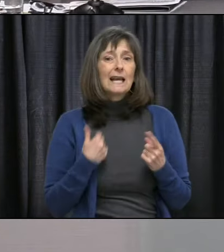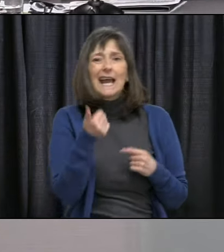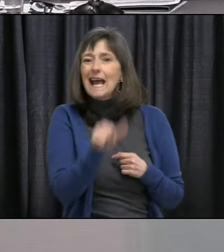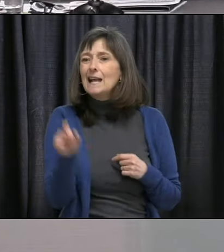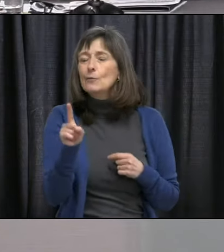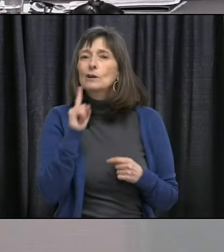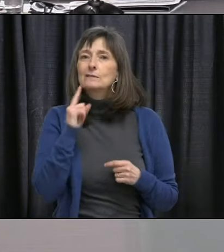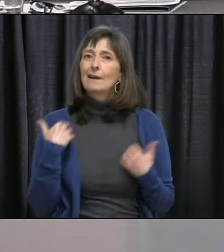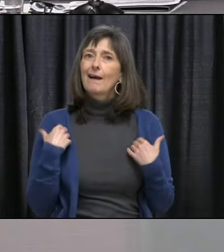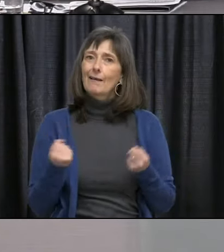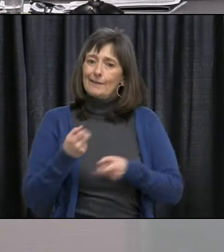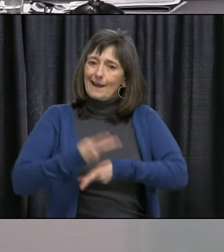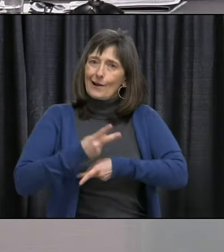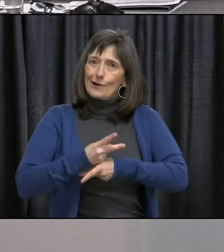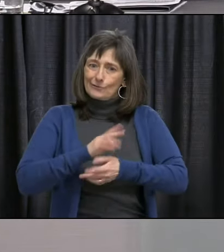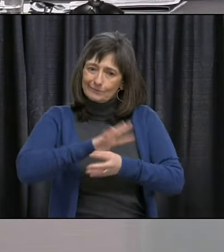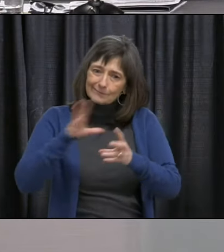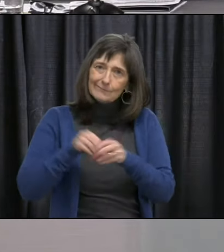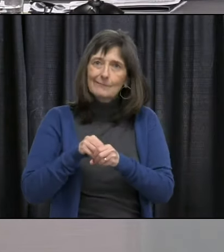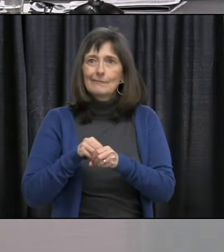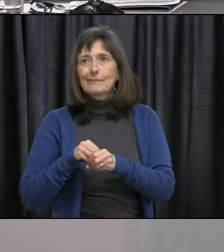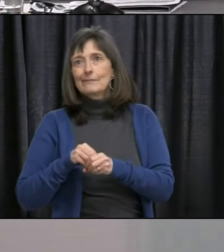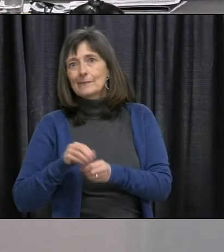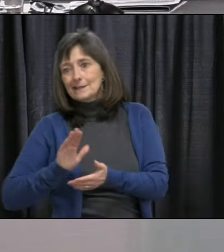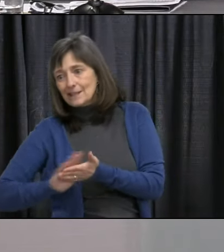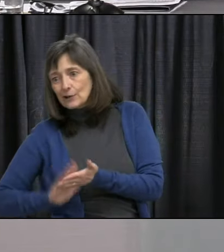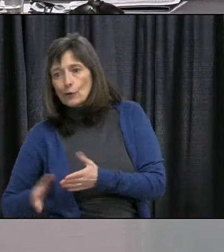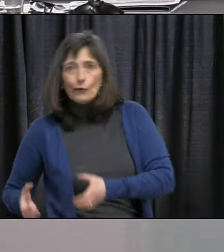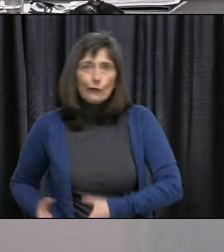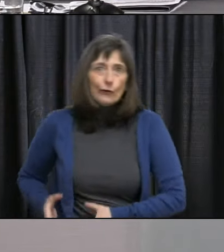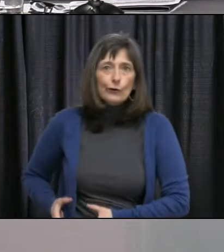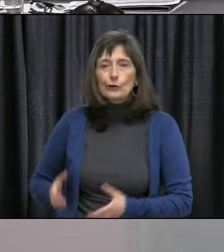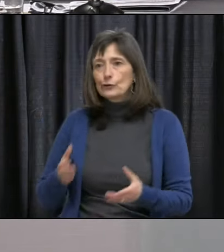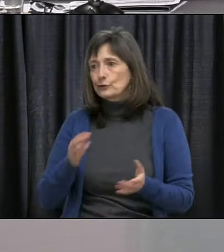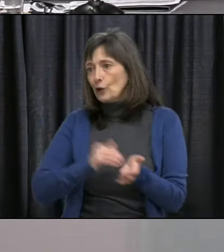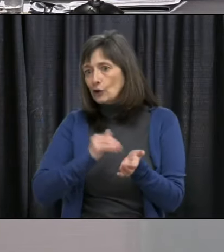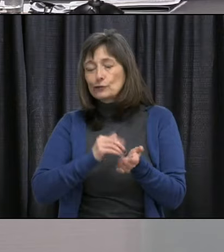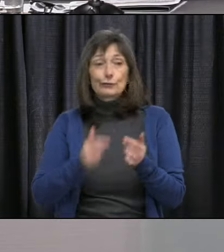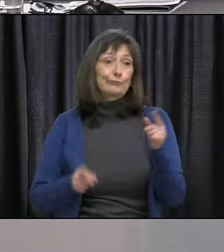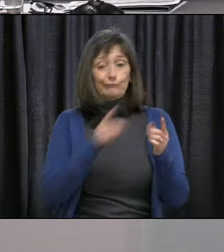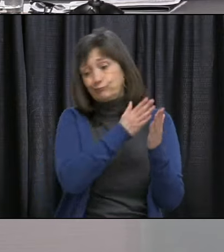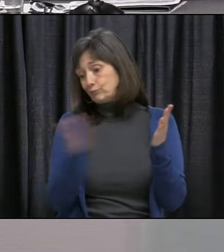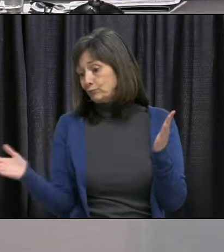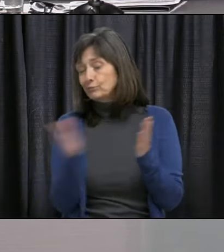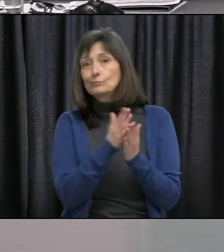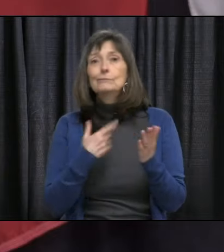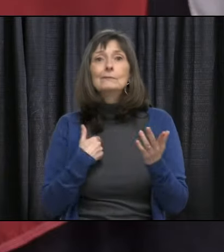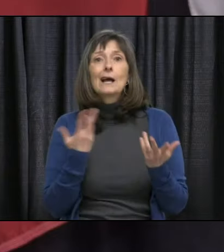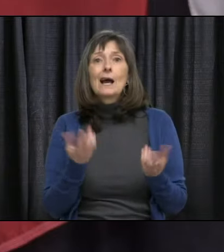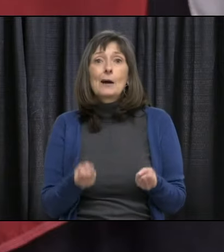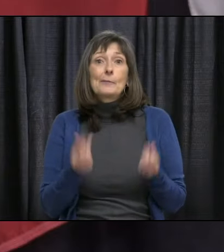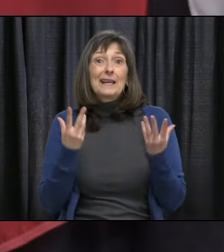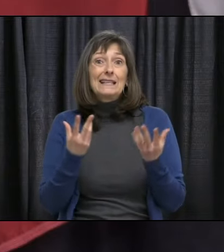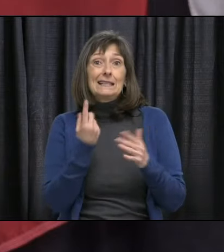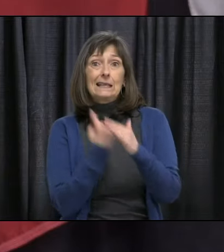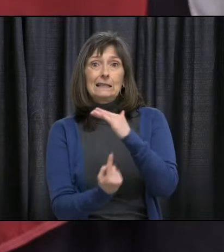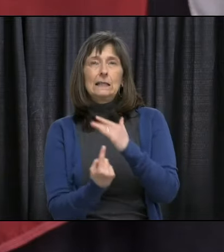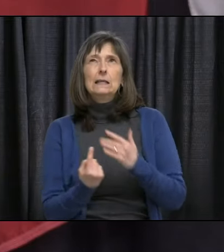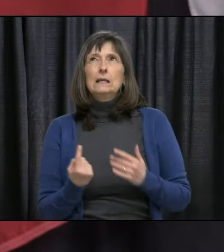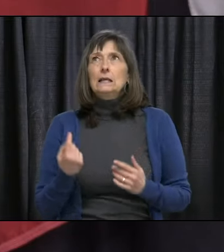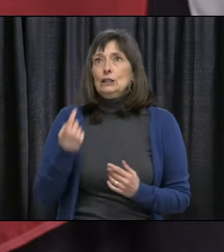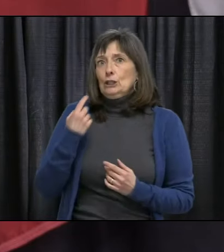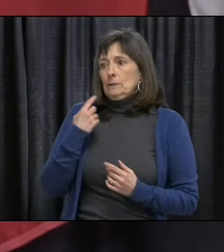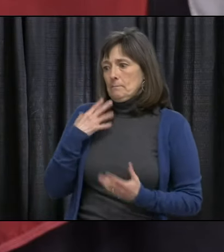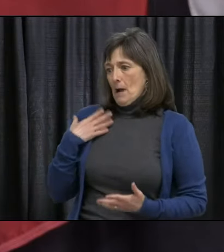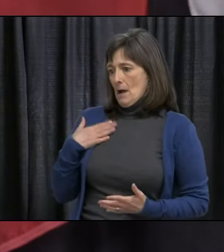healthcare industry, so, from even including, janitorial staff to doctors. So 203 would be the latest update that